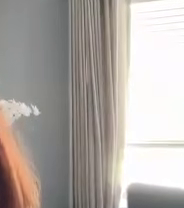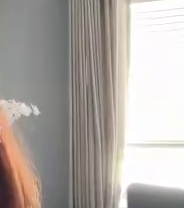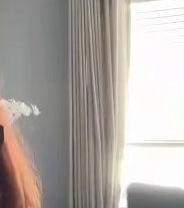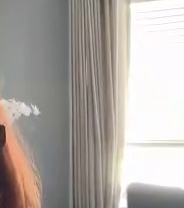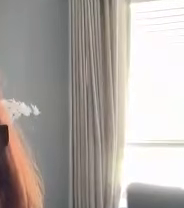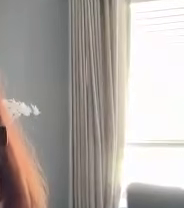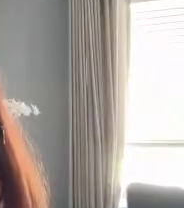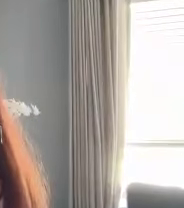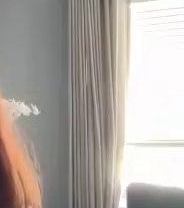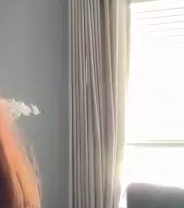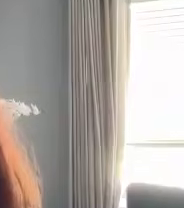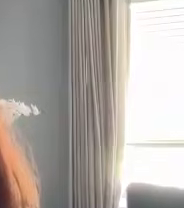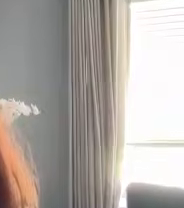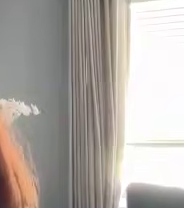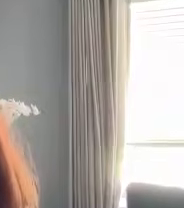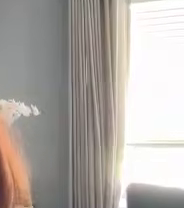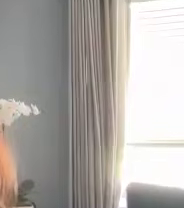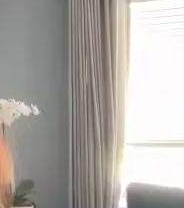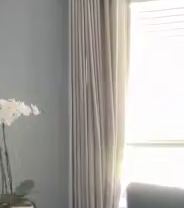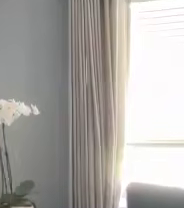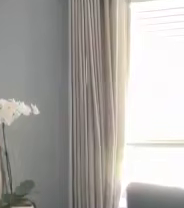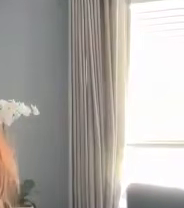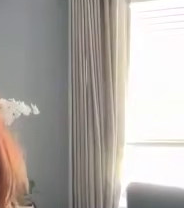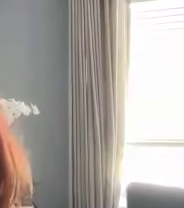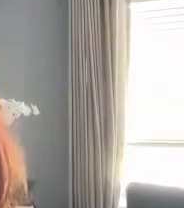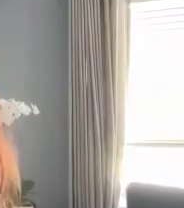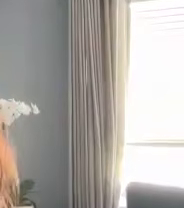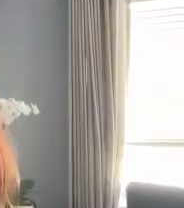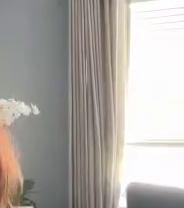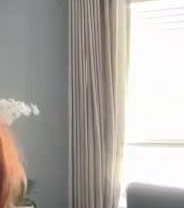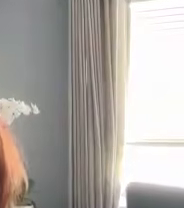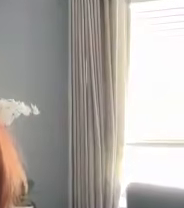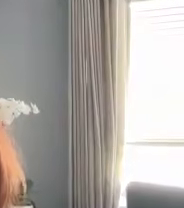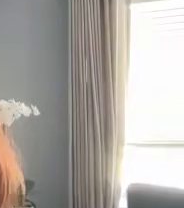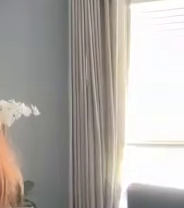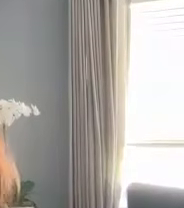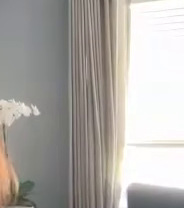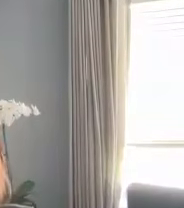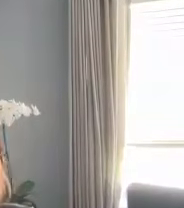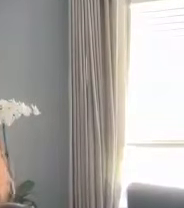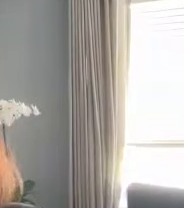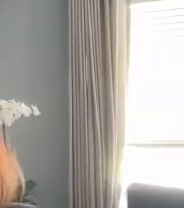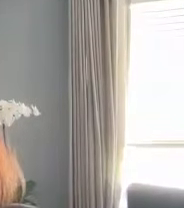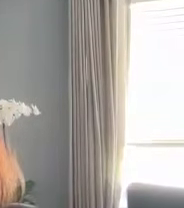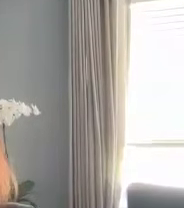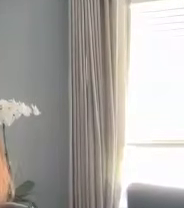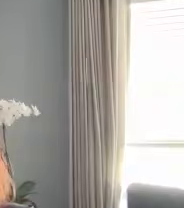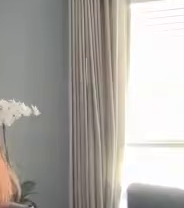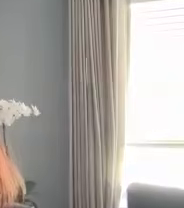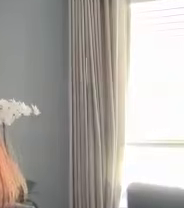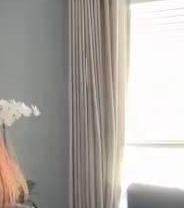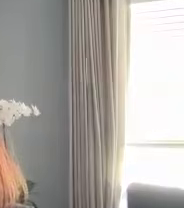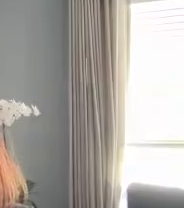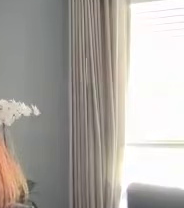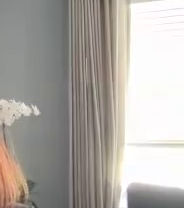is a disease of dry eyes and dry mouth. The immune system specifically targets what we call exocrine glands, the